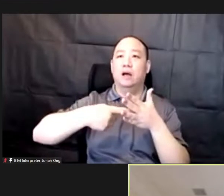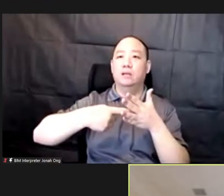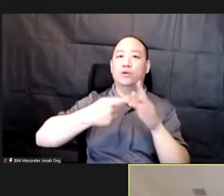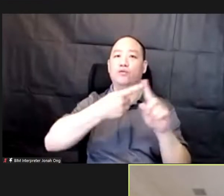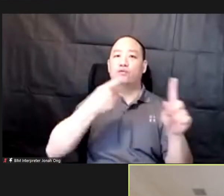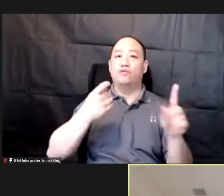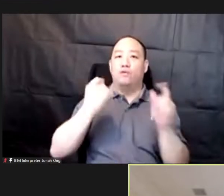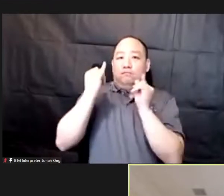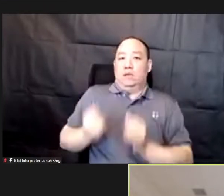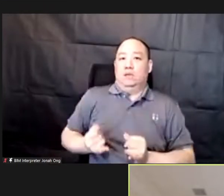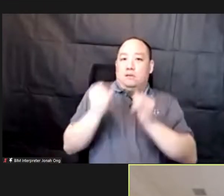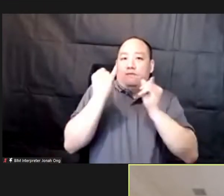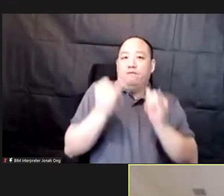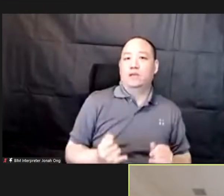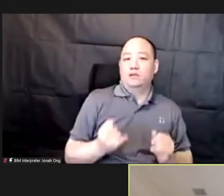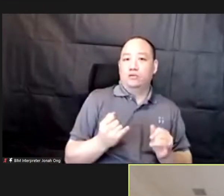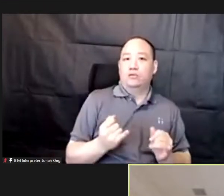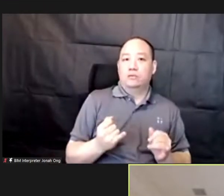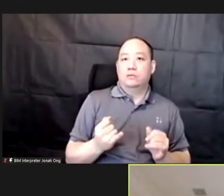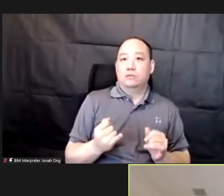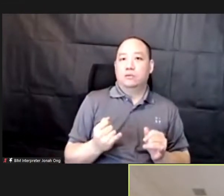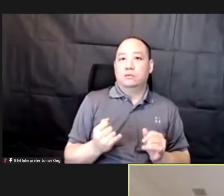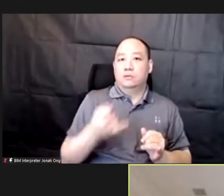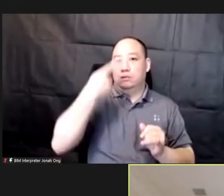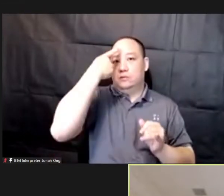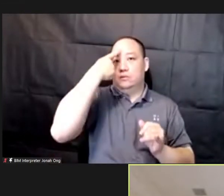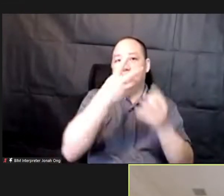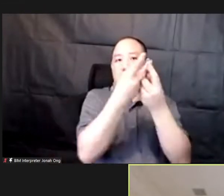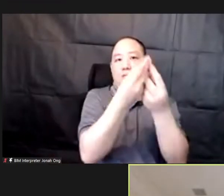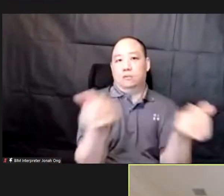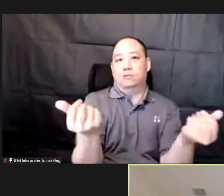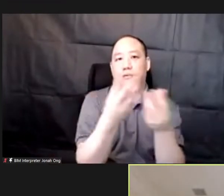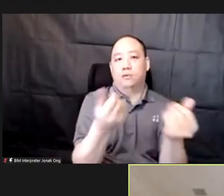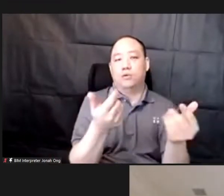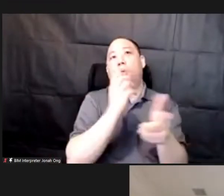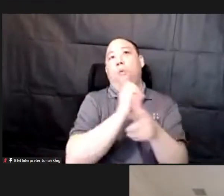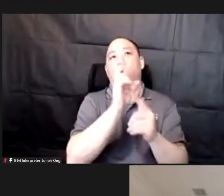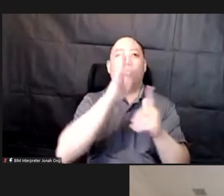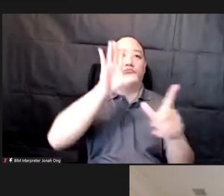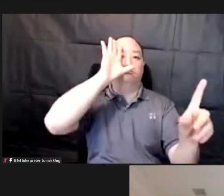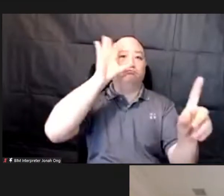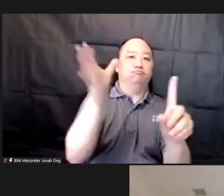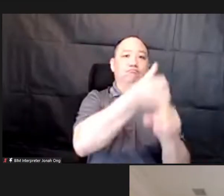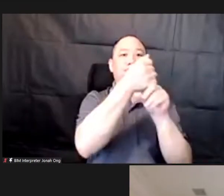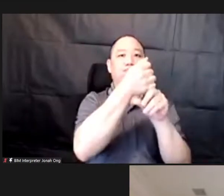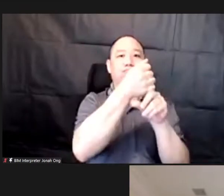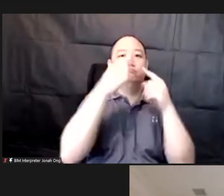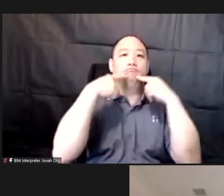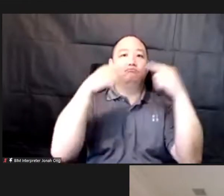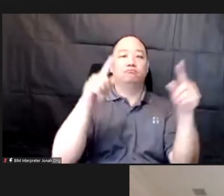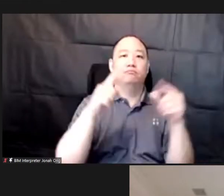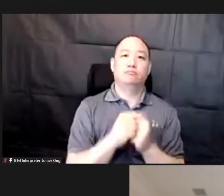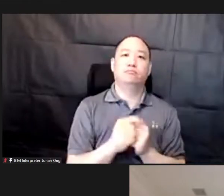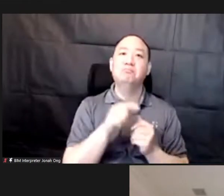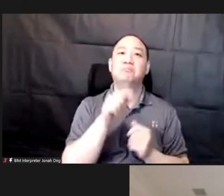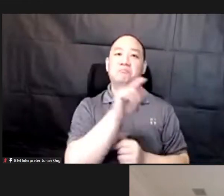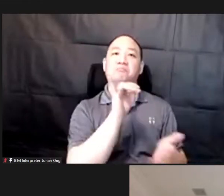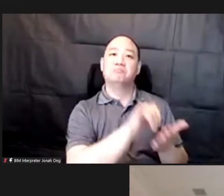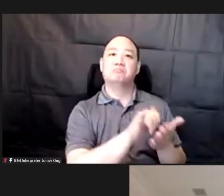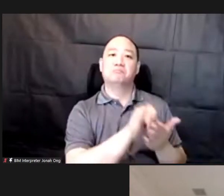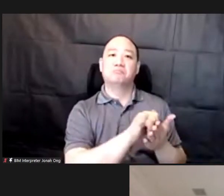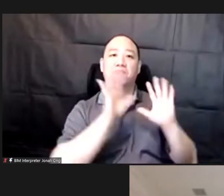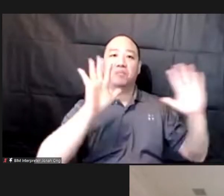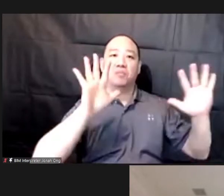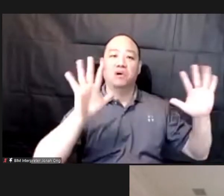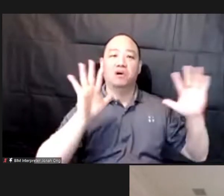towards, you know, that the goal that you've mentioned? Yeah, thanks, Mahirah. That's a great question, because, you know, I've been in many forums like